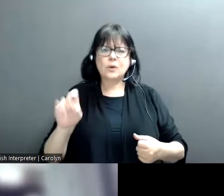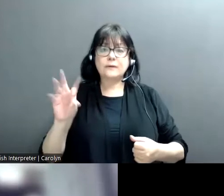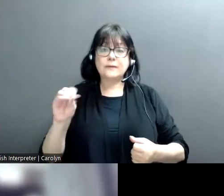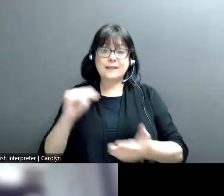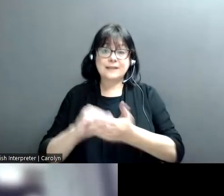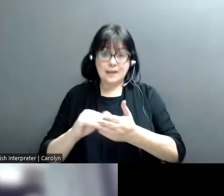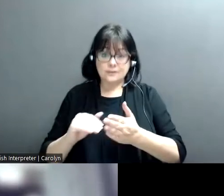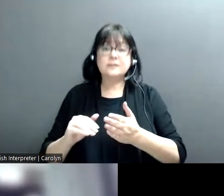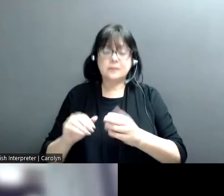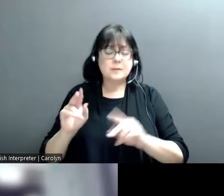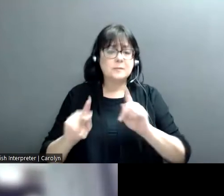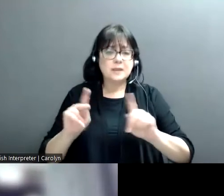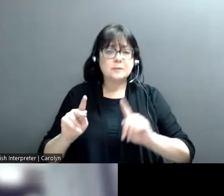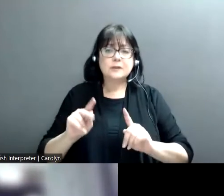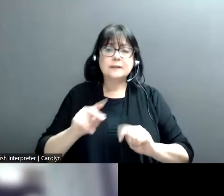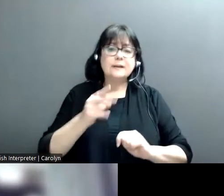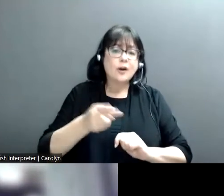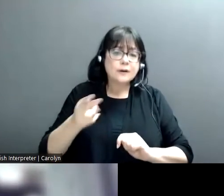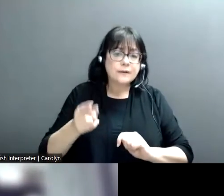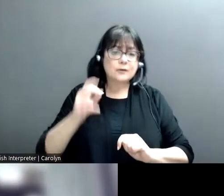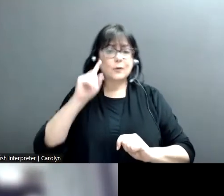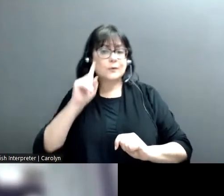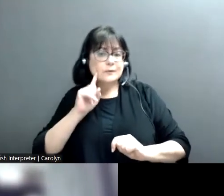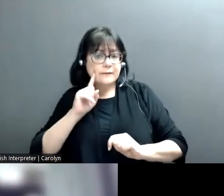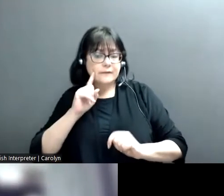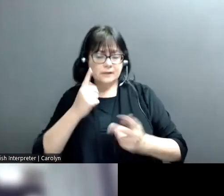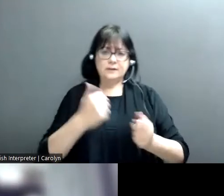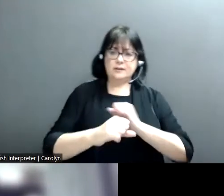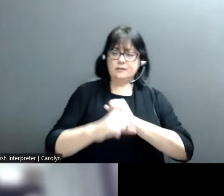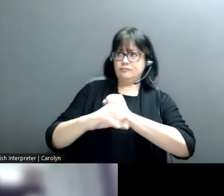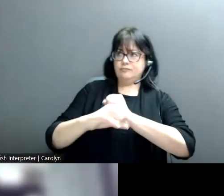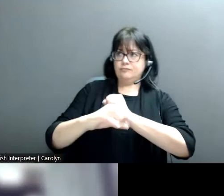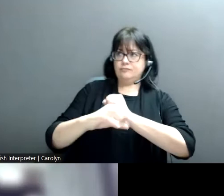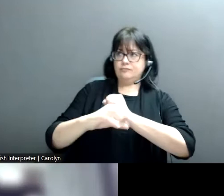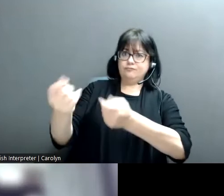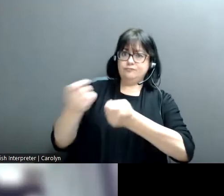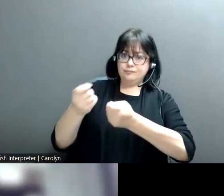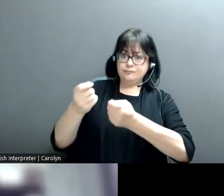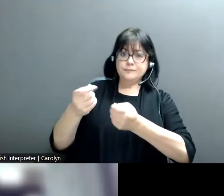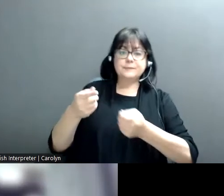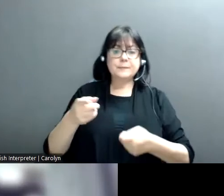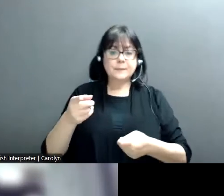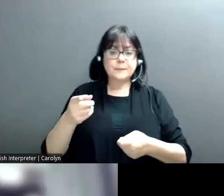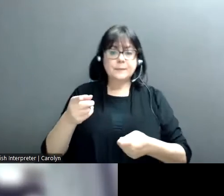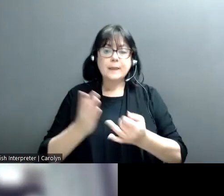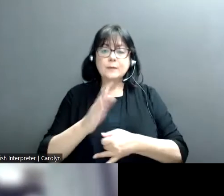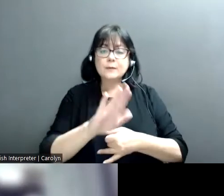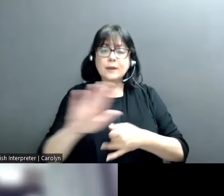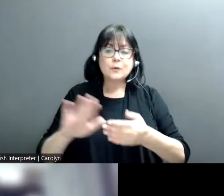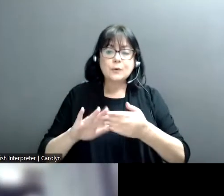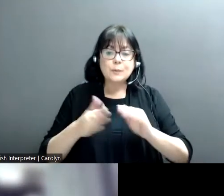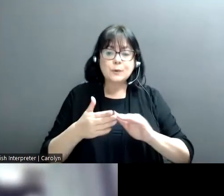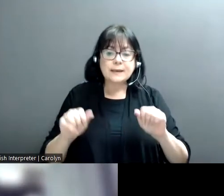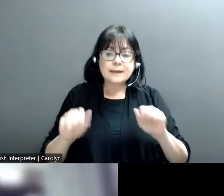of hearing or deafness. They could be broadcasting already through their career page the fact that they want to be an